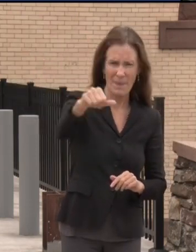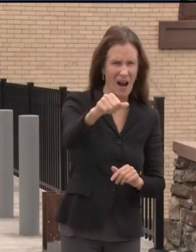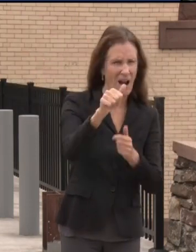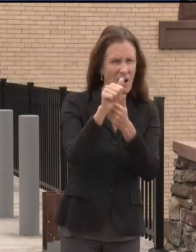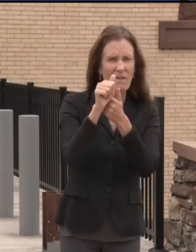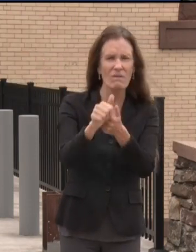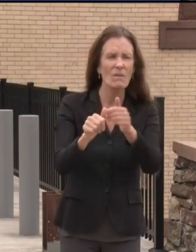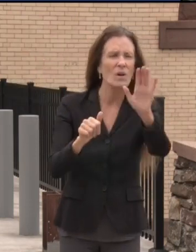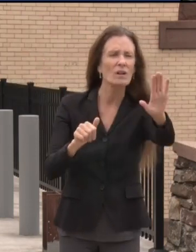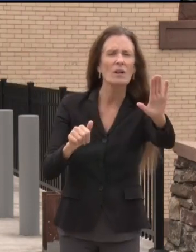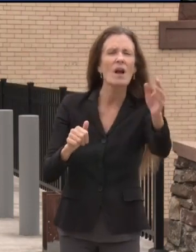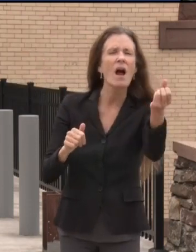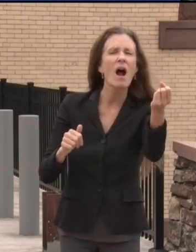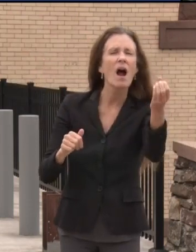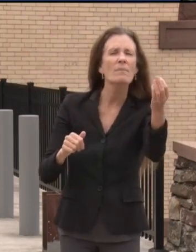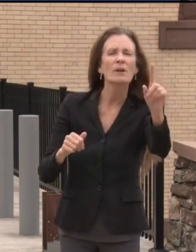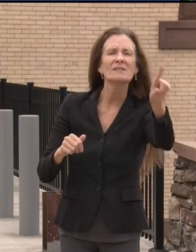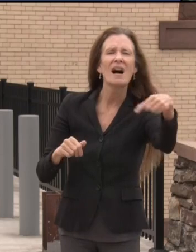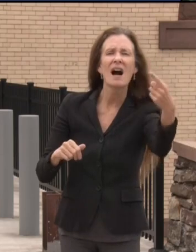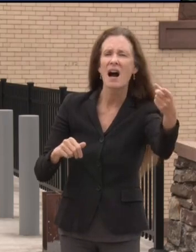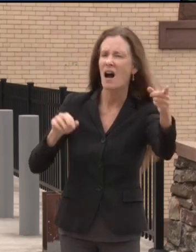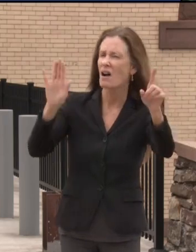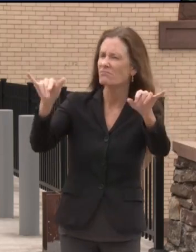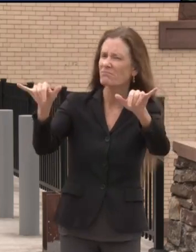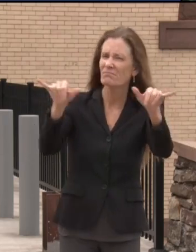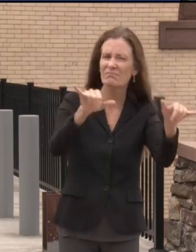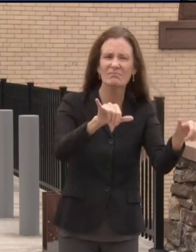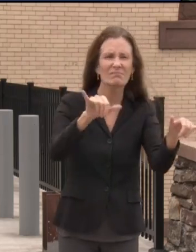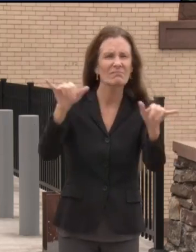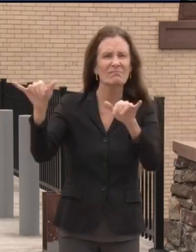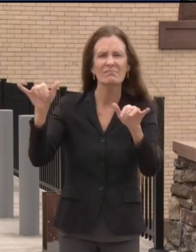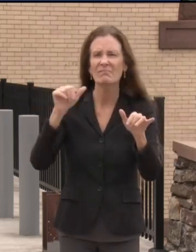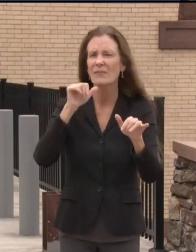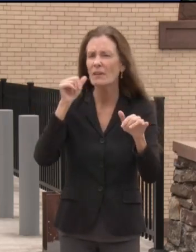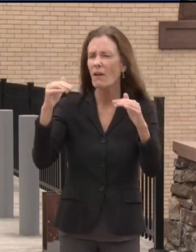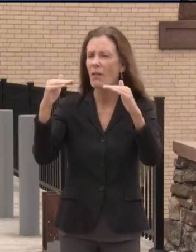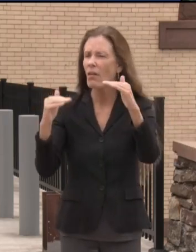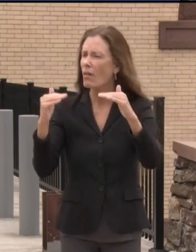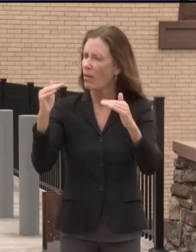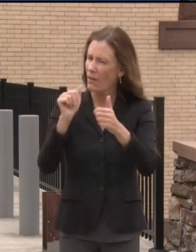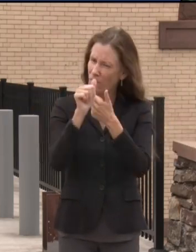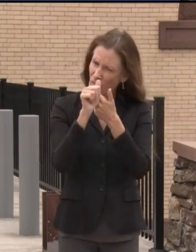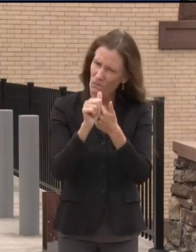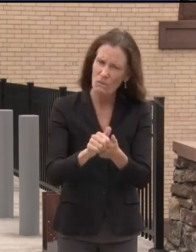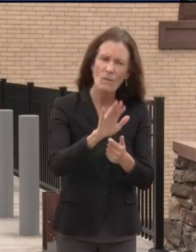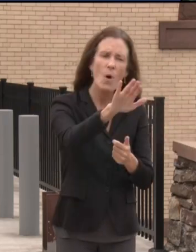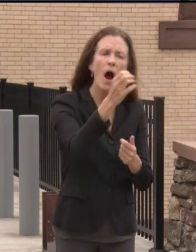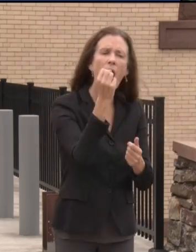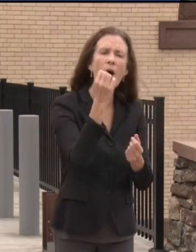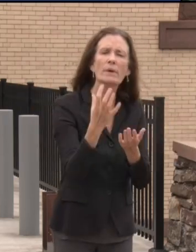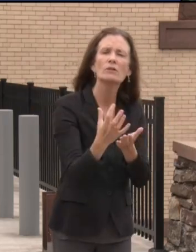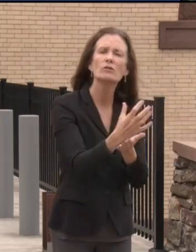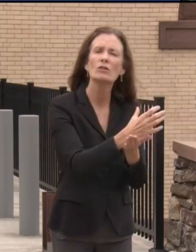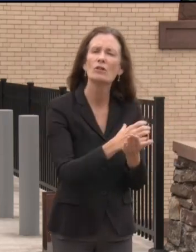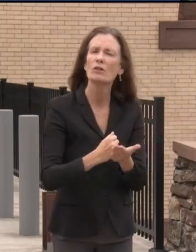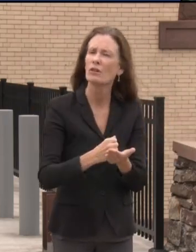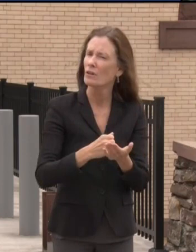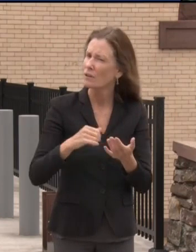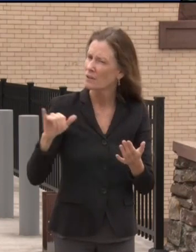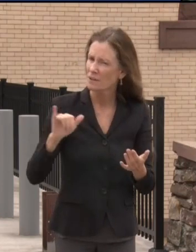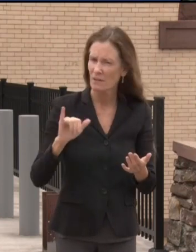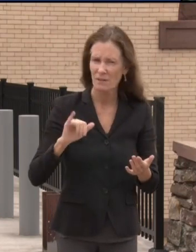This is the same thing as pain-based compensation. I mean, I was in business up until 5.5 years ago, and